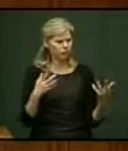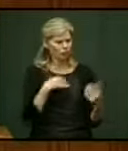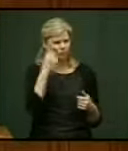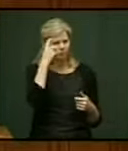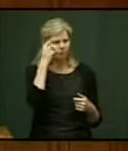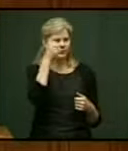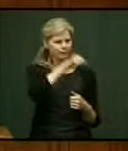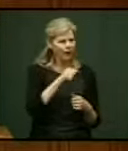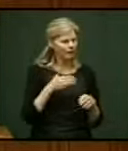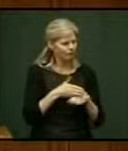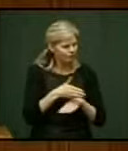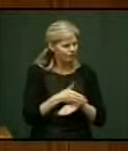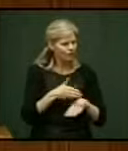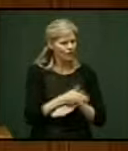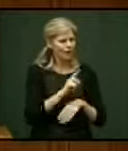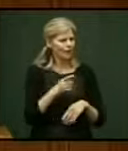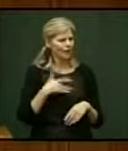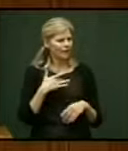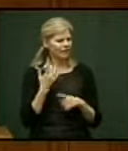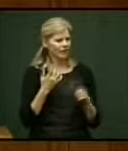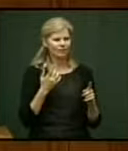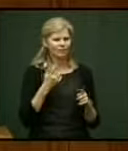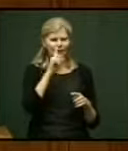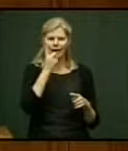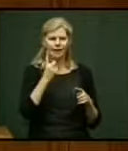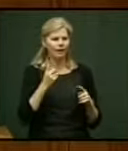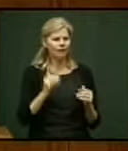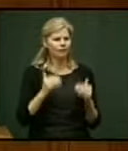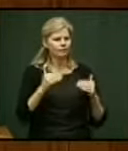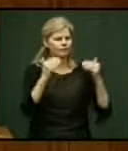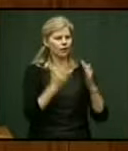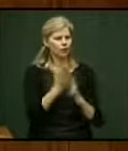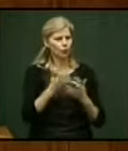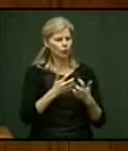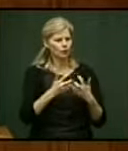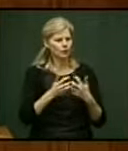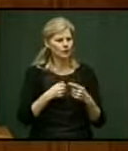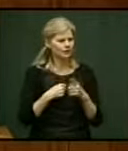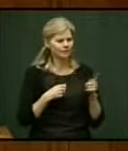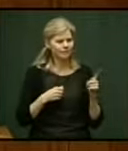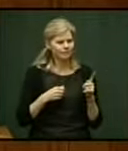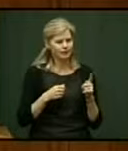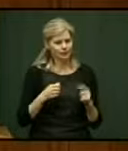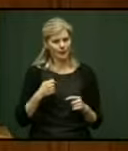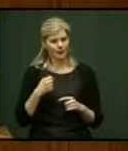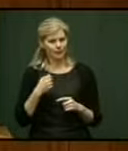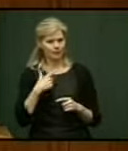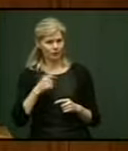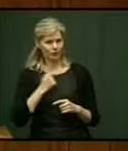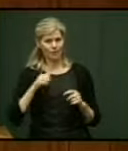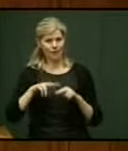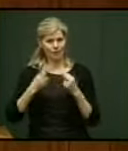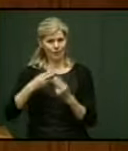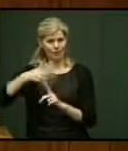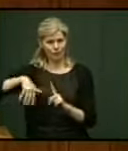many did not feel that path was open to them. My privileged upbringing made it easy for me to move on when I was ready to continue